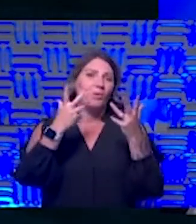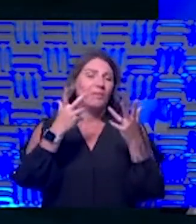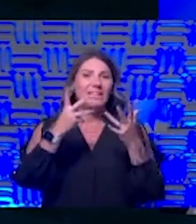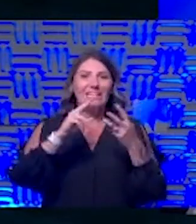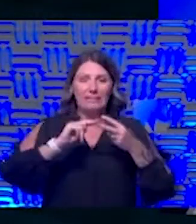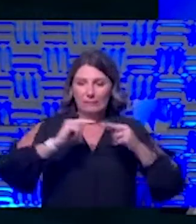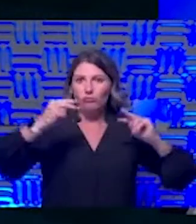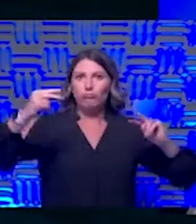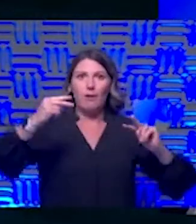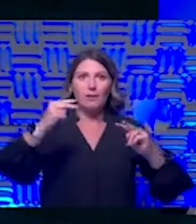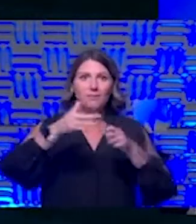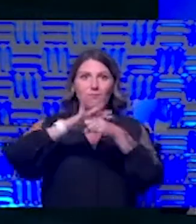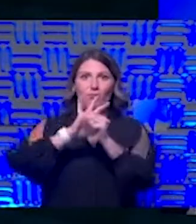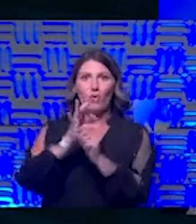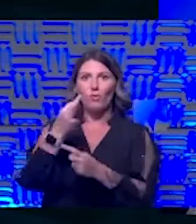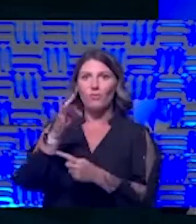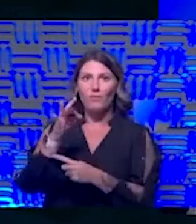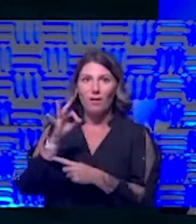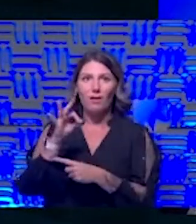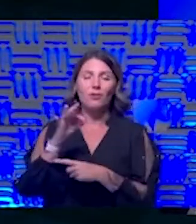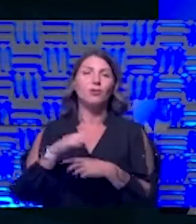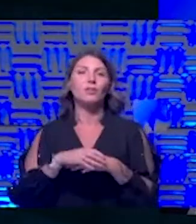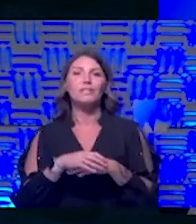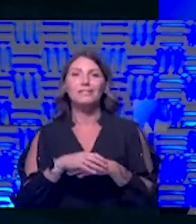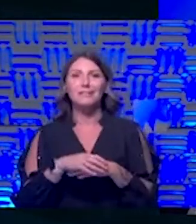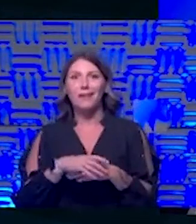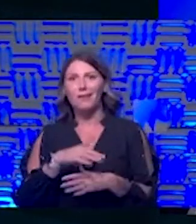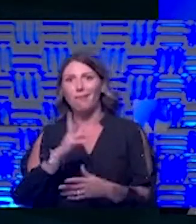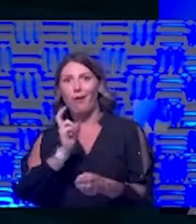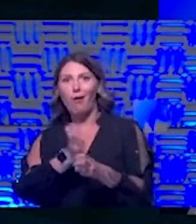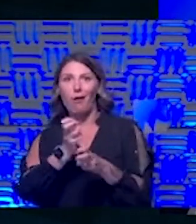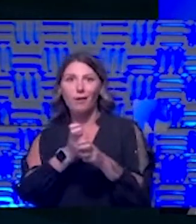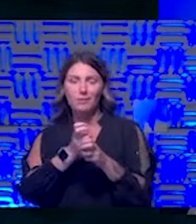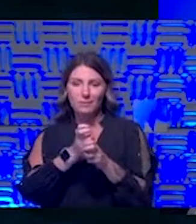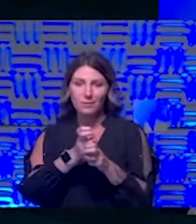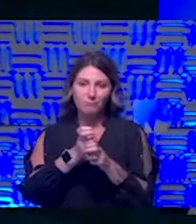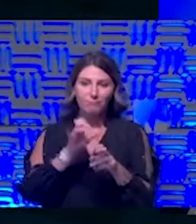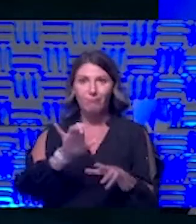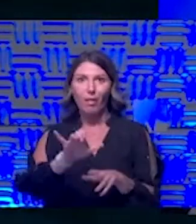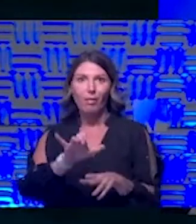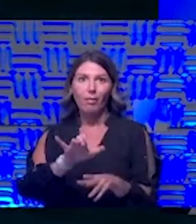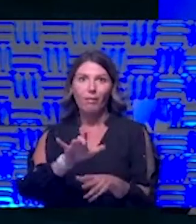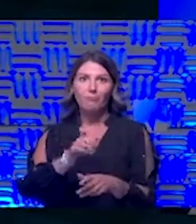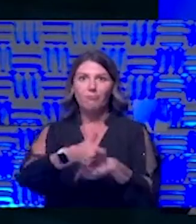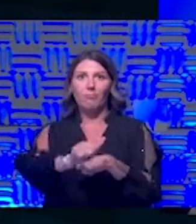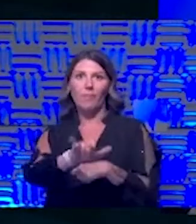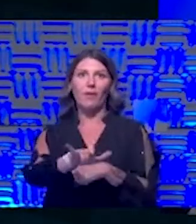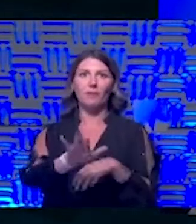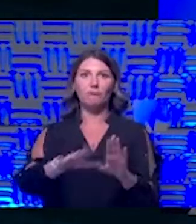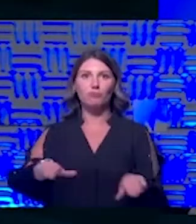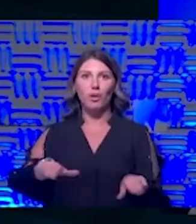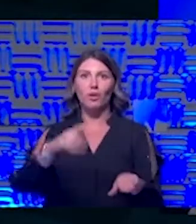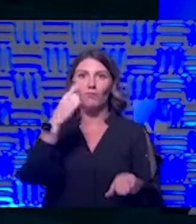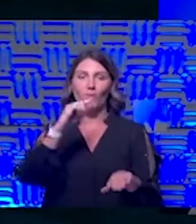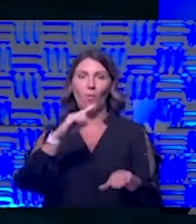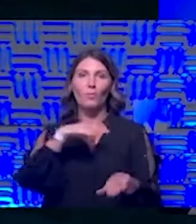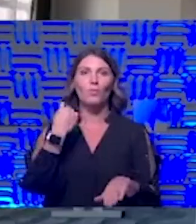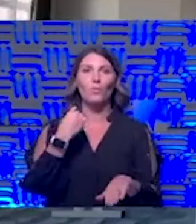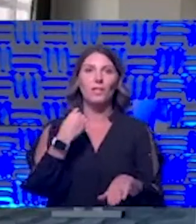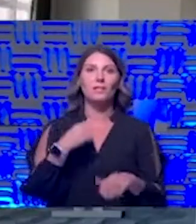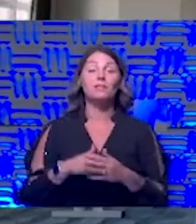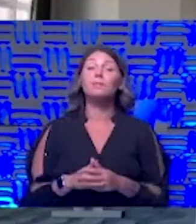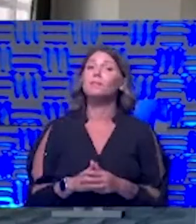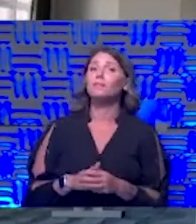coronavirus out there. It'd be hard to peg that one child as being somebody who could develop a risk from that. Yeah, absolutely. I think it's